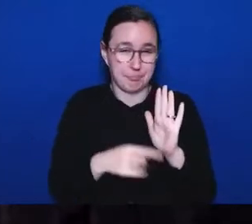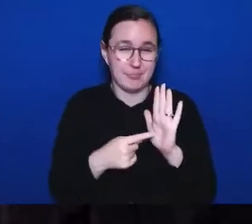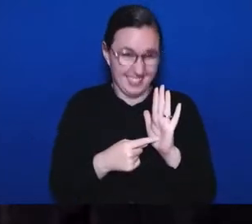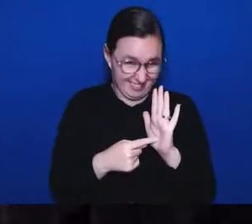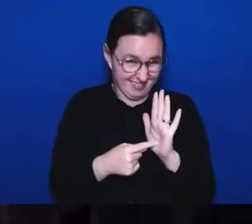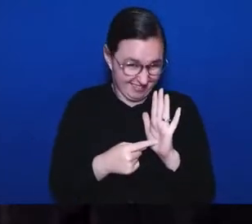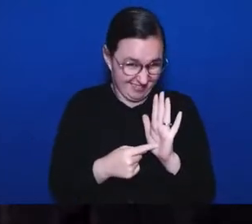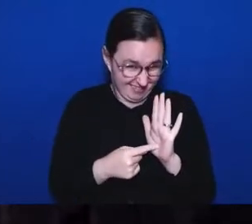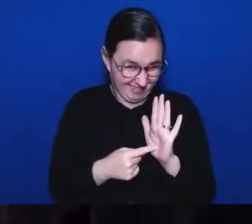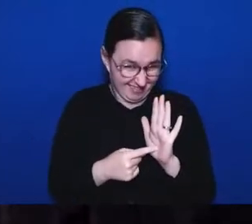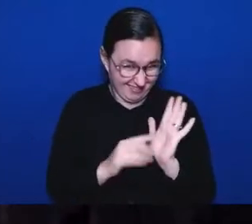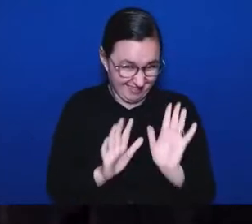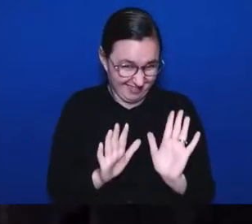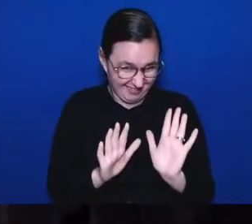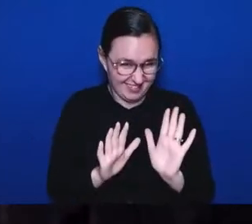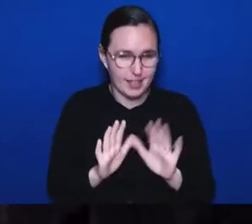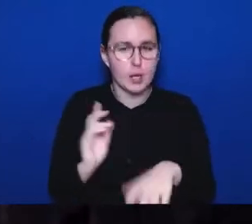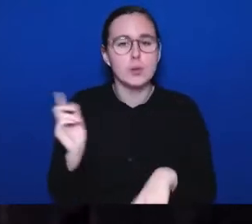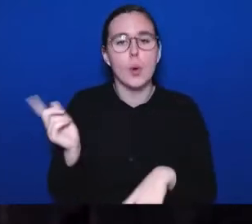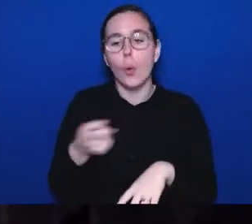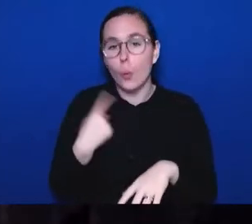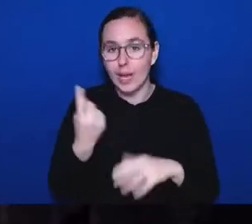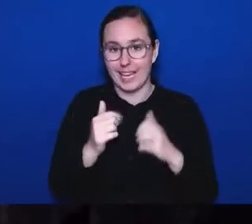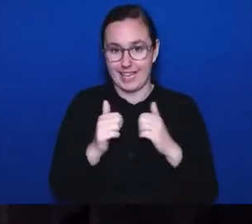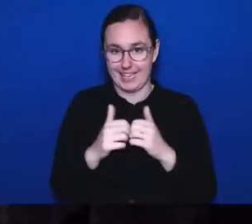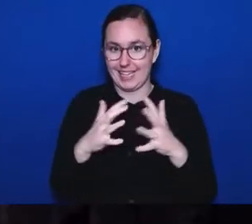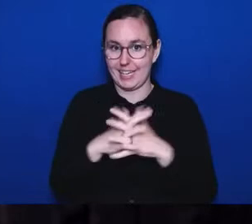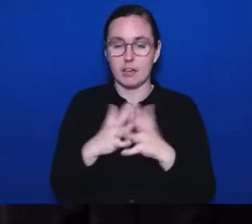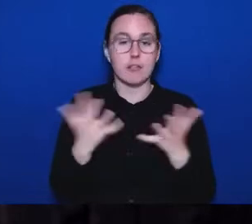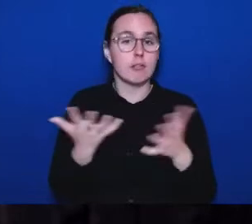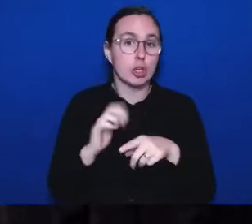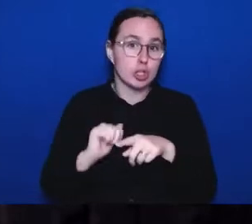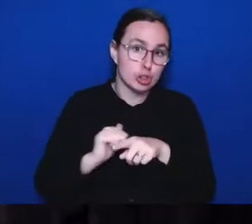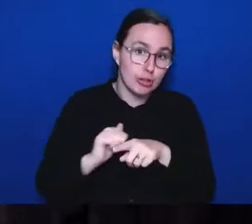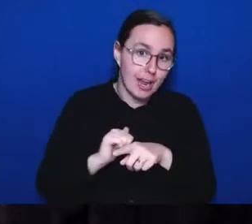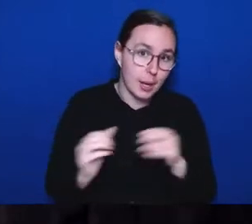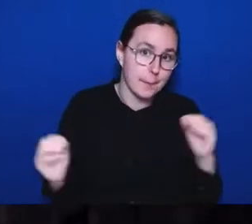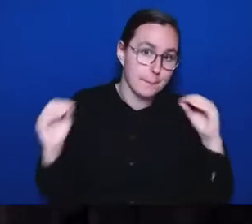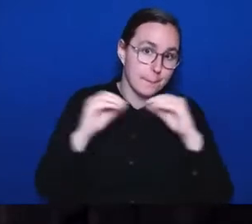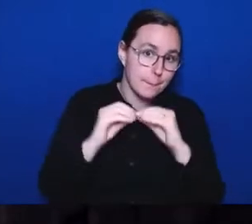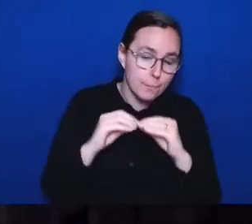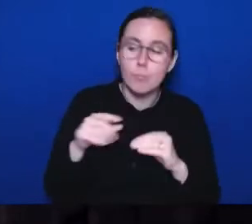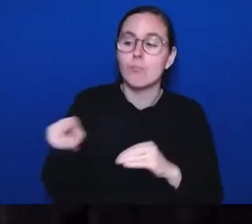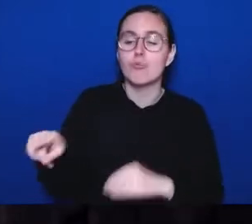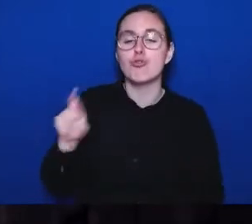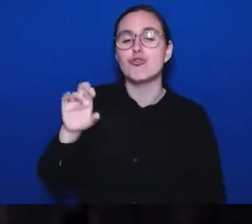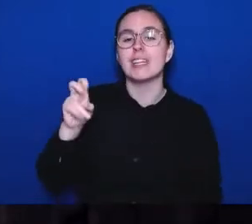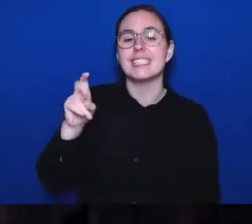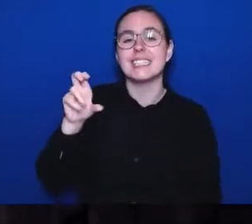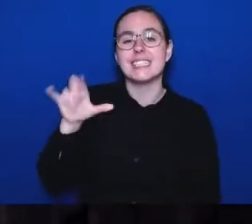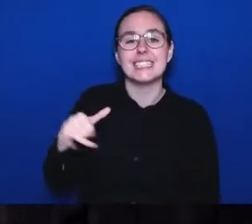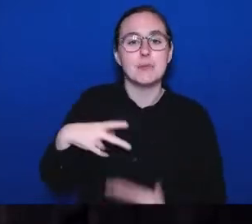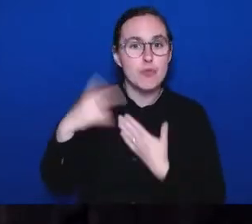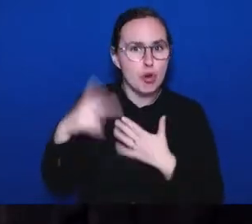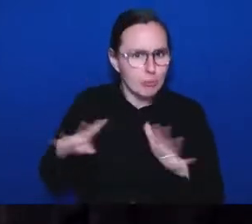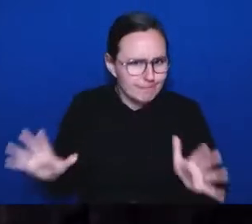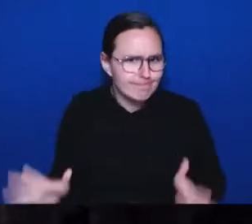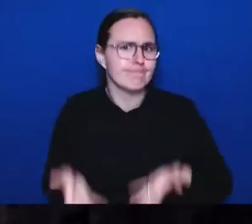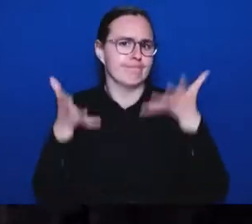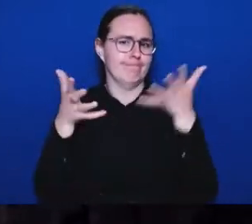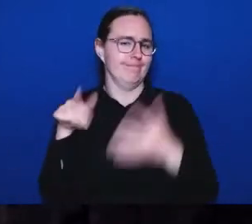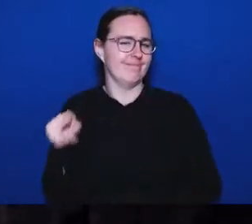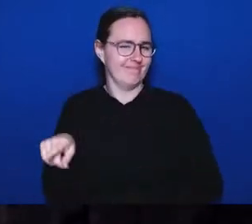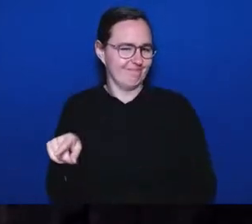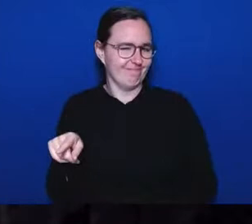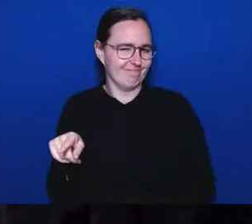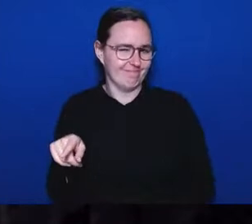properly remunerated, and it allows us to do what we've done, which is expand out residency programs. When you dramatically increase by 128 at